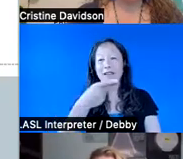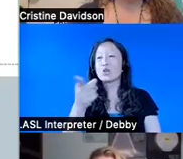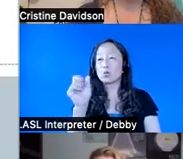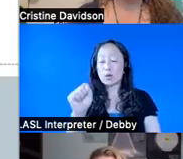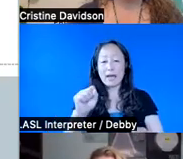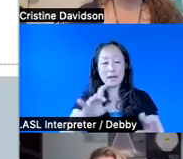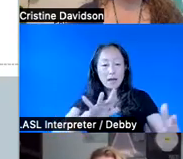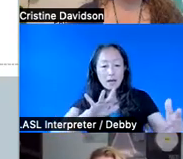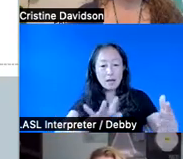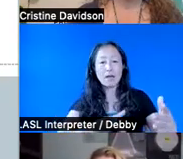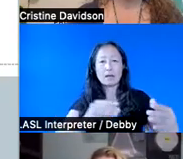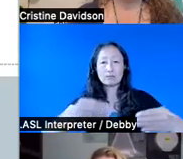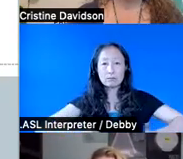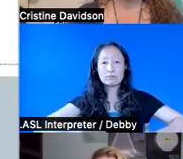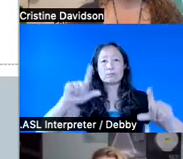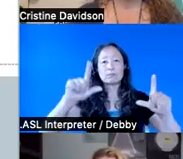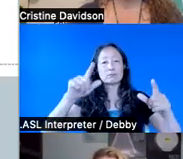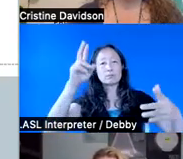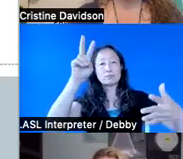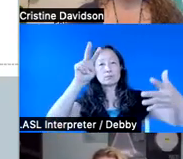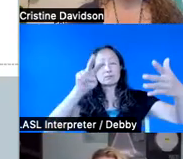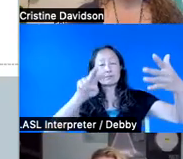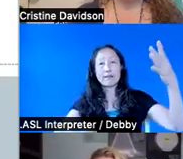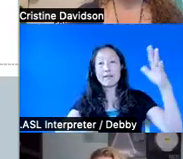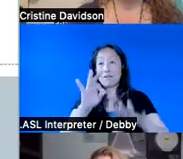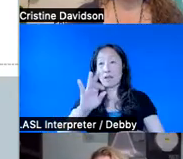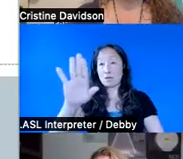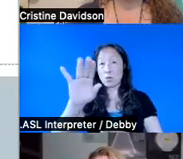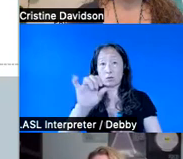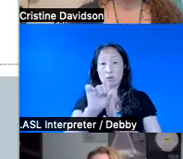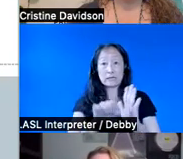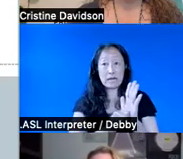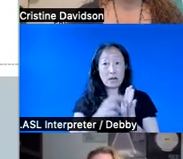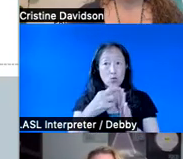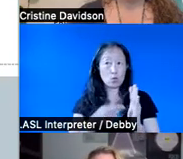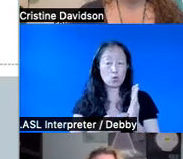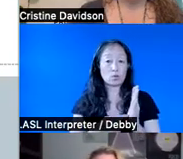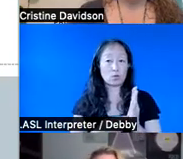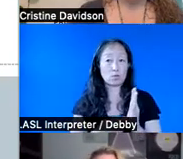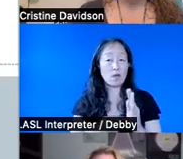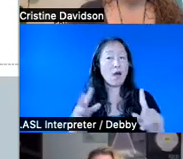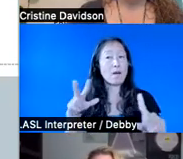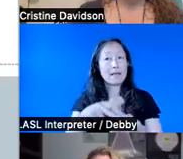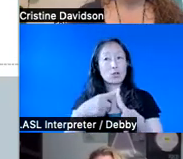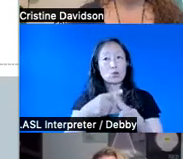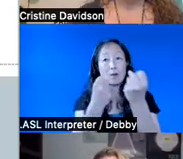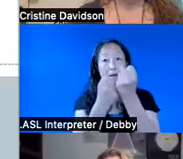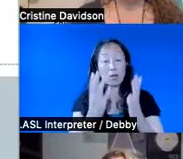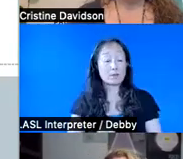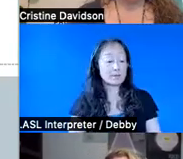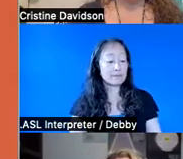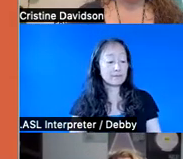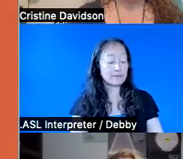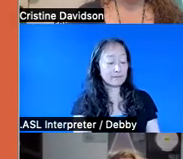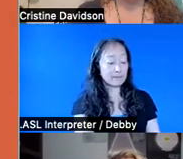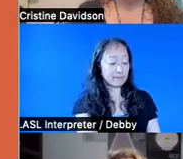the statute in your state that applies to advocates. And so, what if I